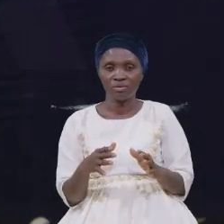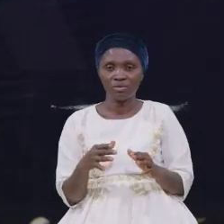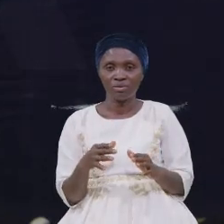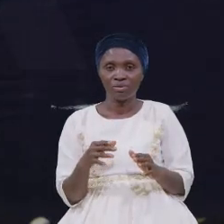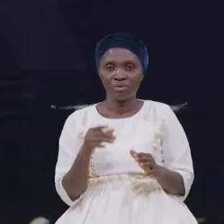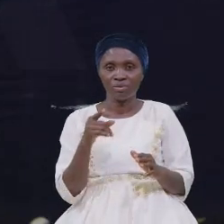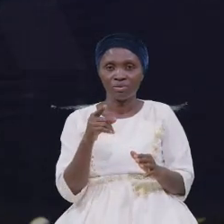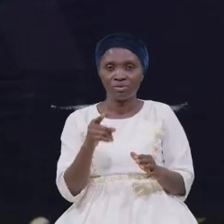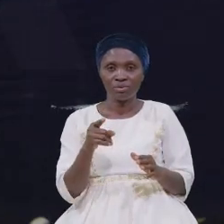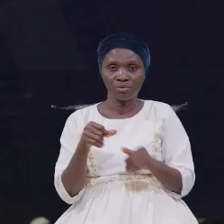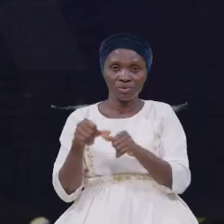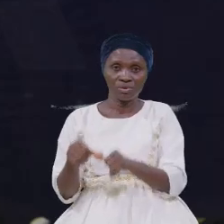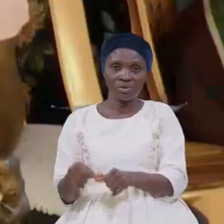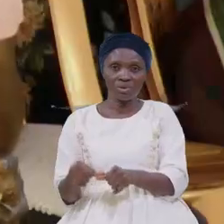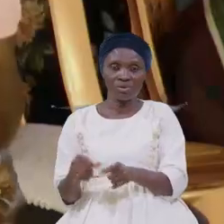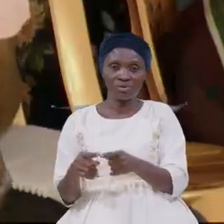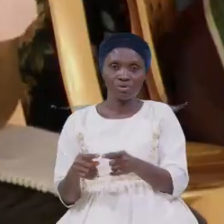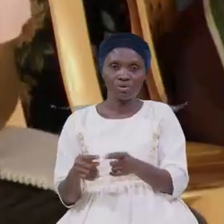miracle tonight.